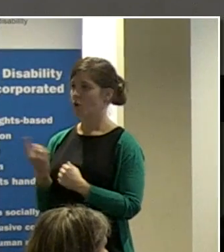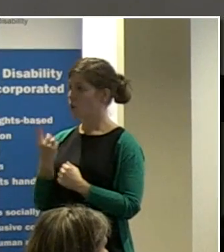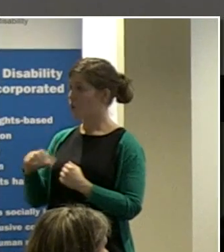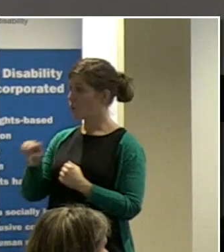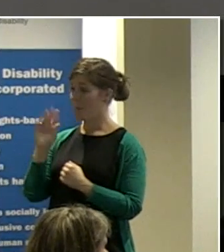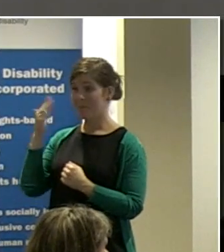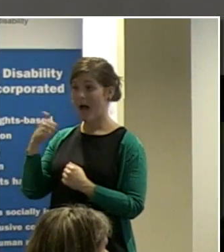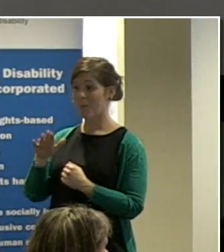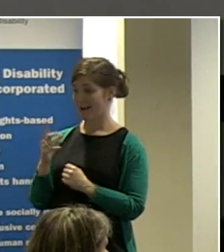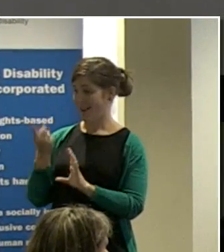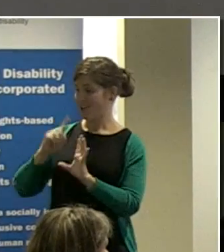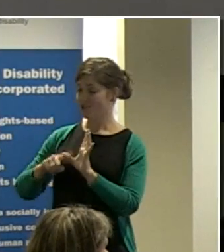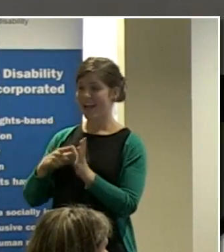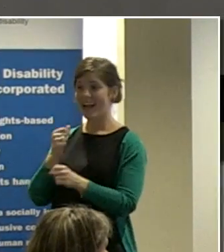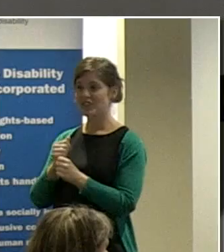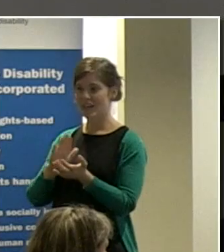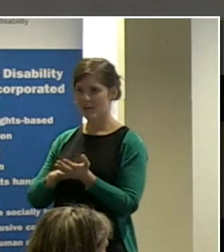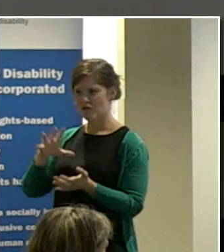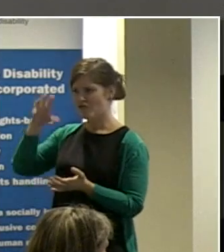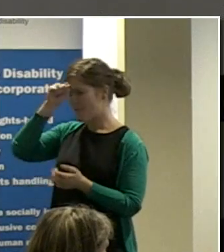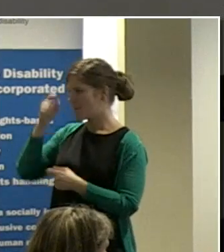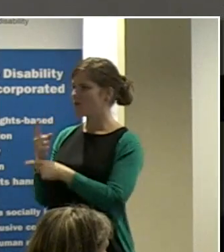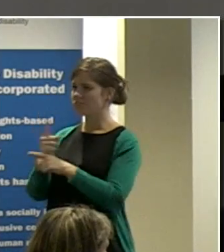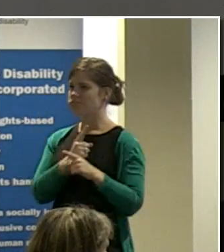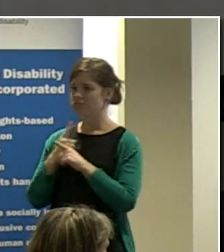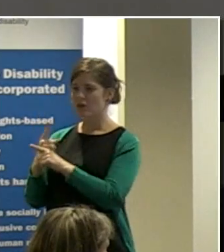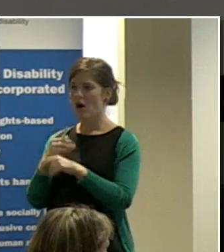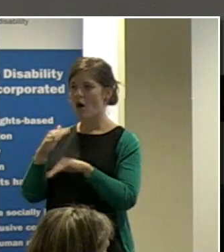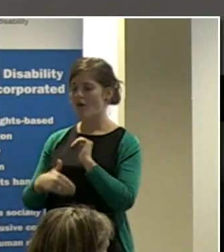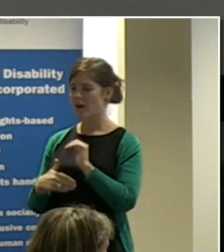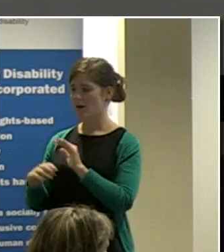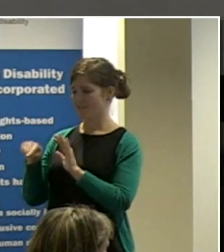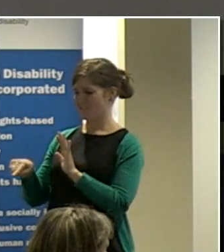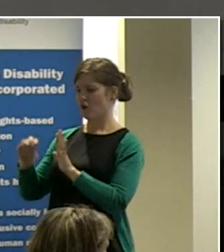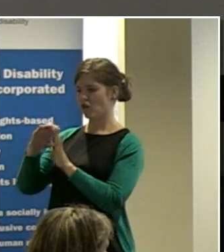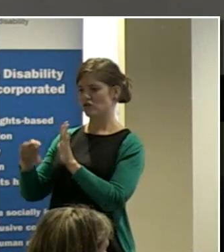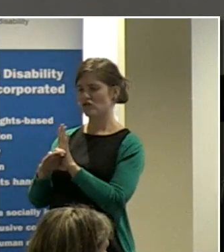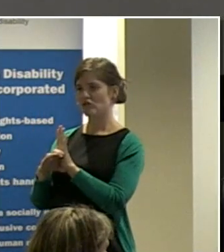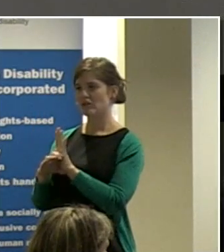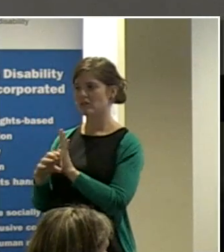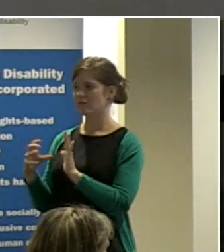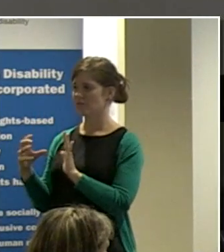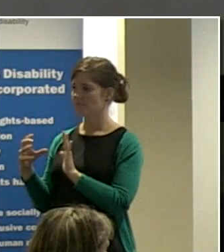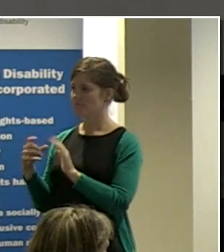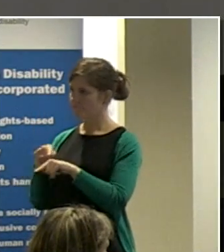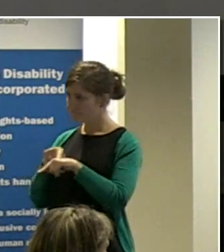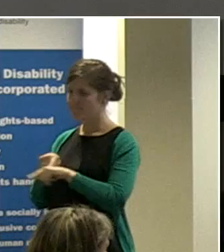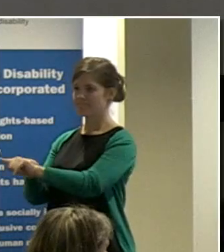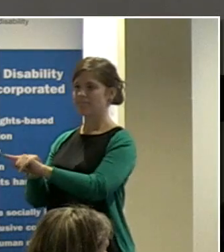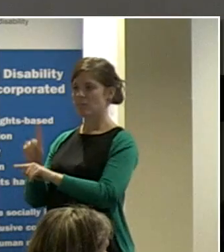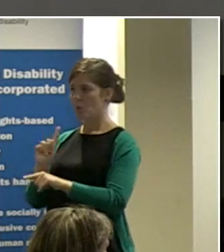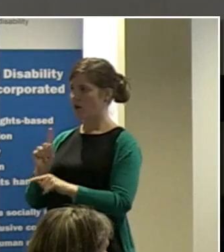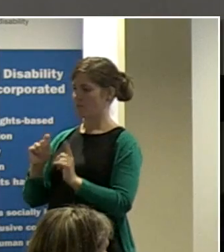last AGM will recall the discussion was around getting a constitution which would conform with the need